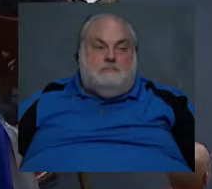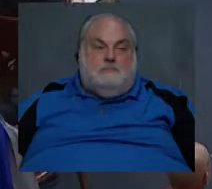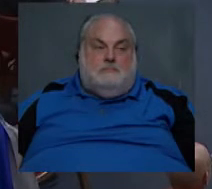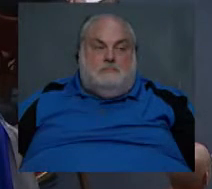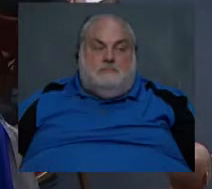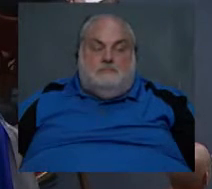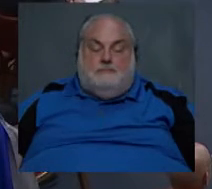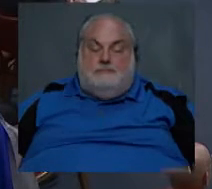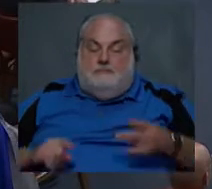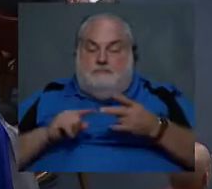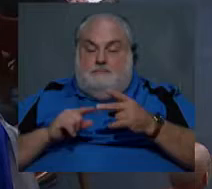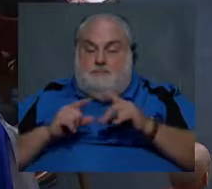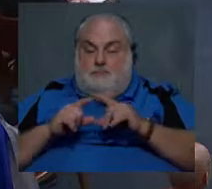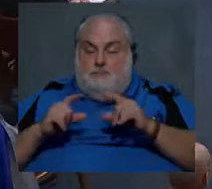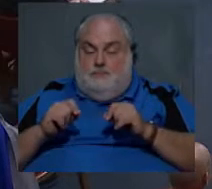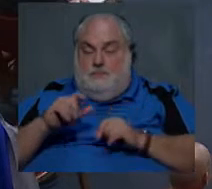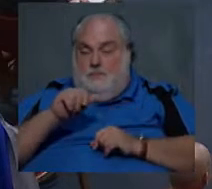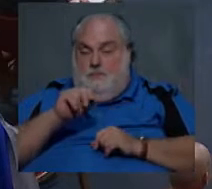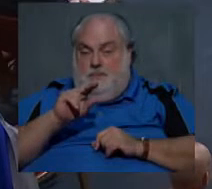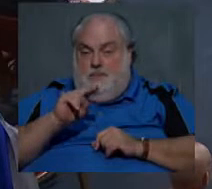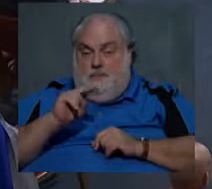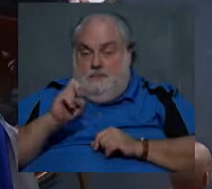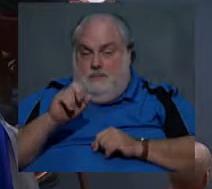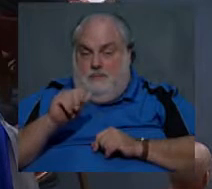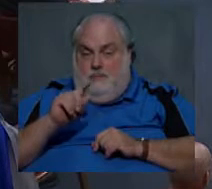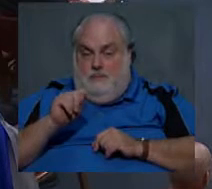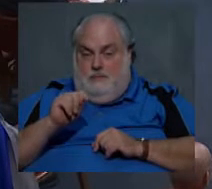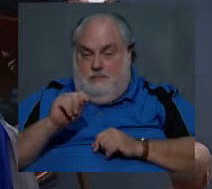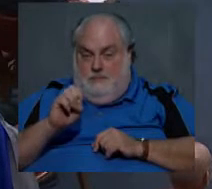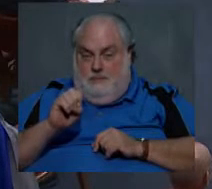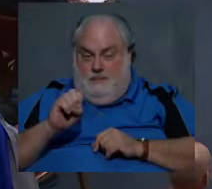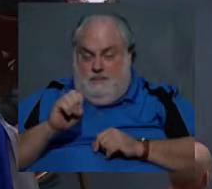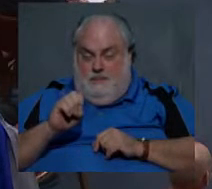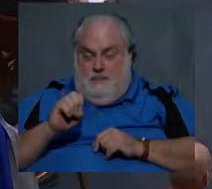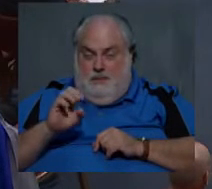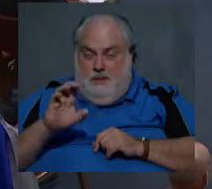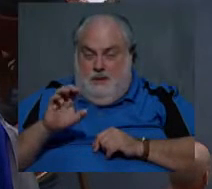Have a card from Annette Conaway.